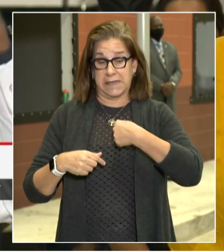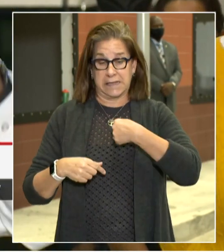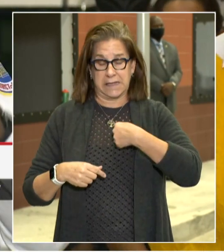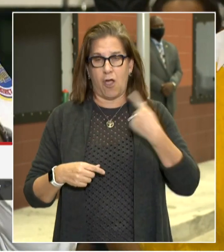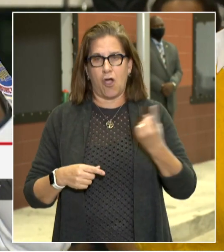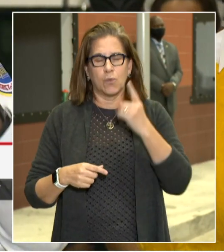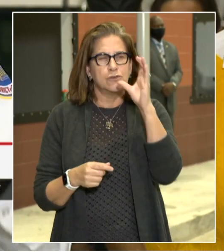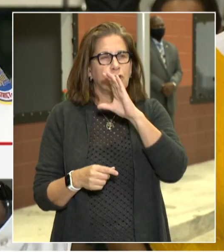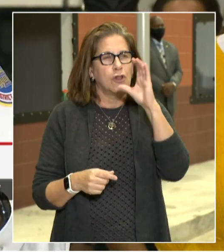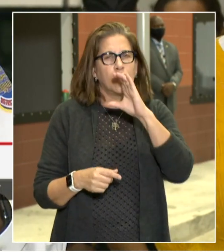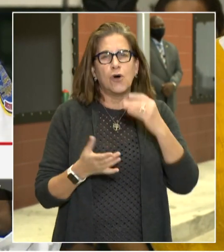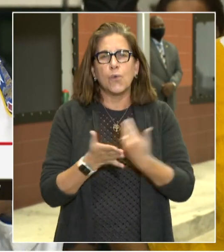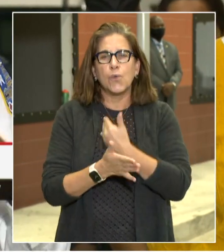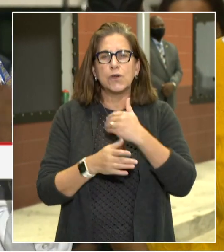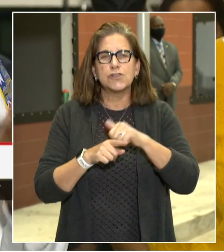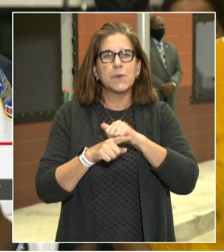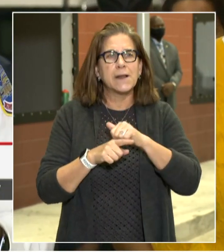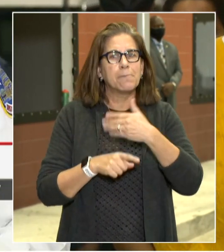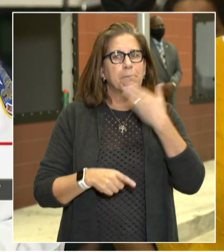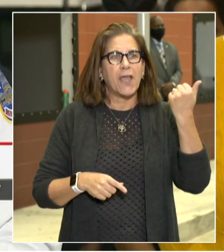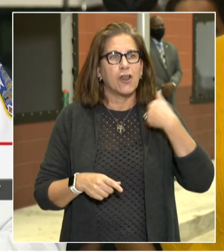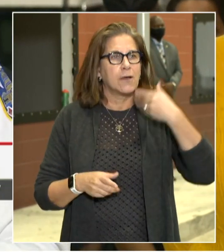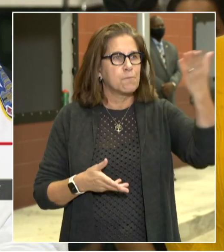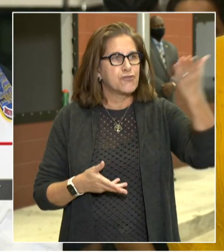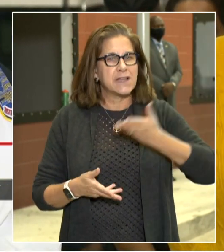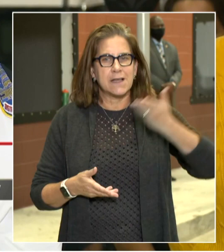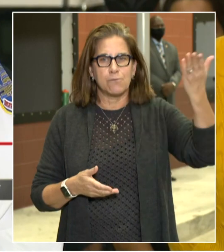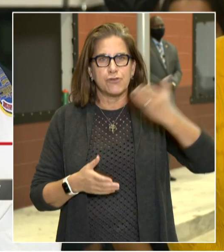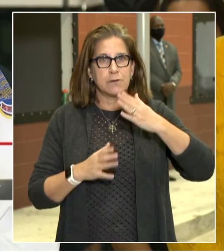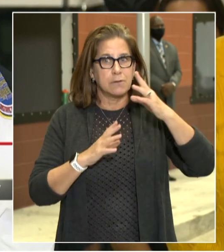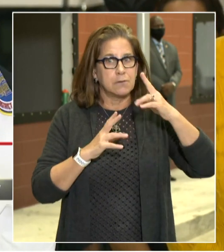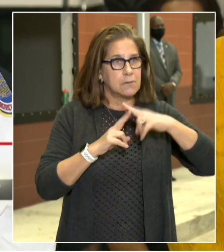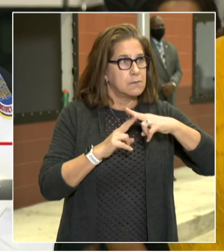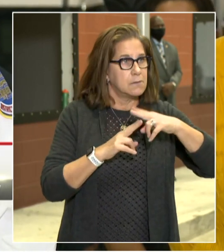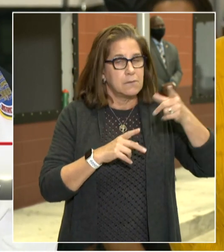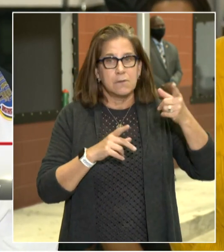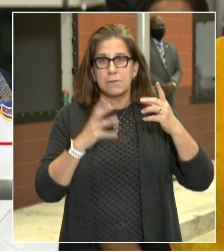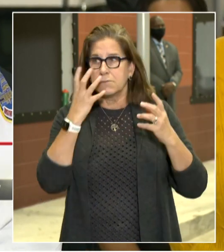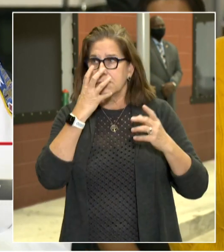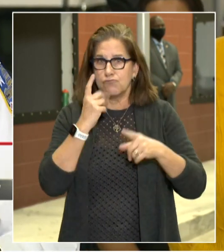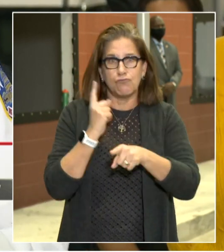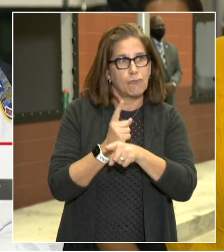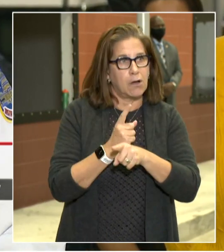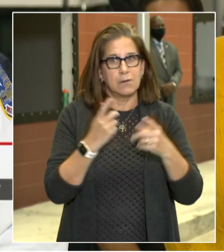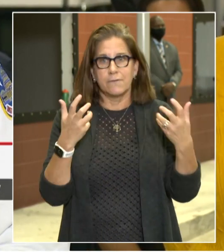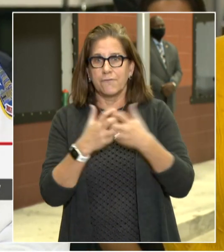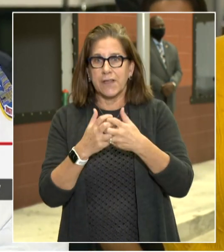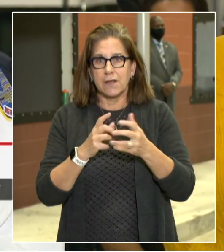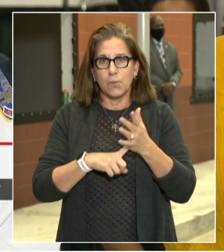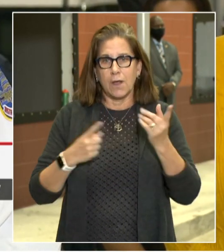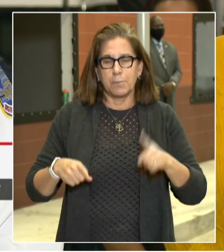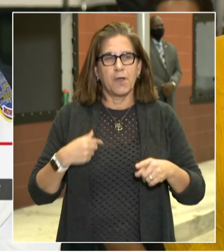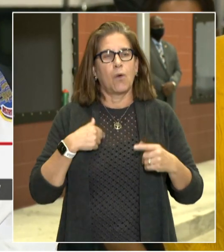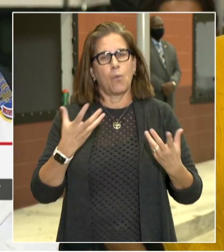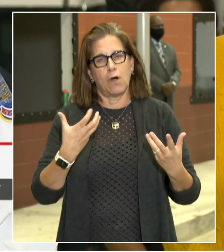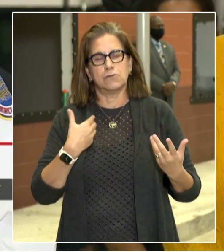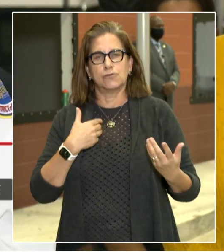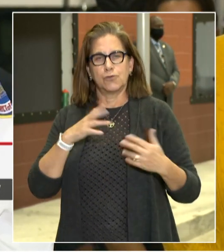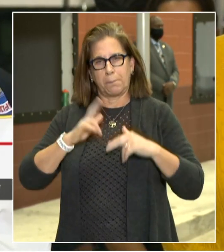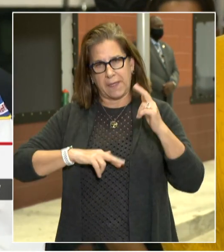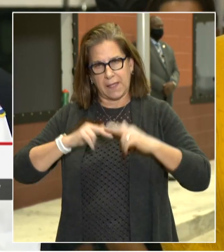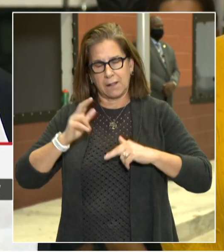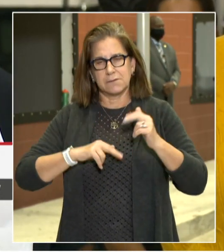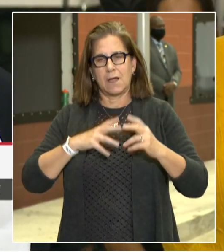edge, that's the latest and the greatest, to make sure that we have the best police department in the nation and we're putting the best officers out in